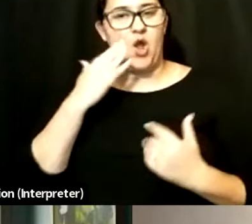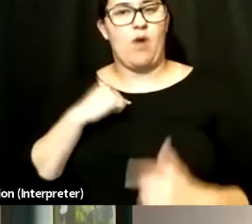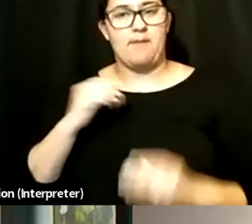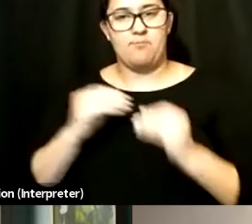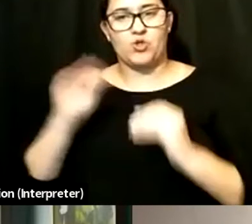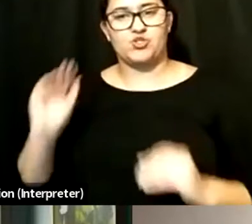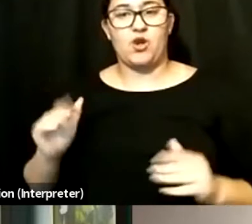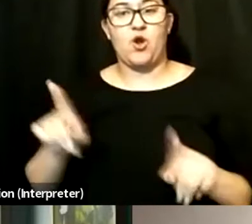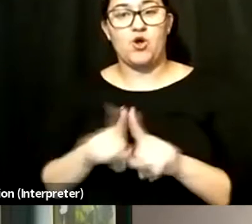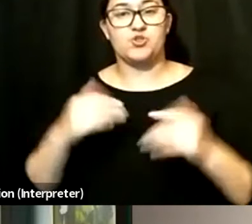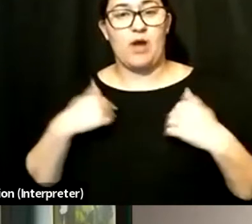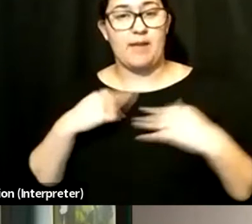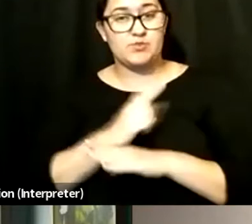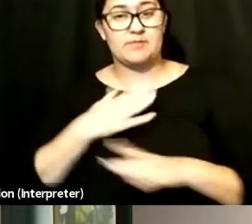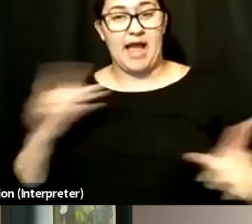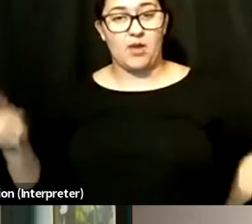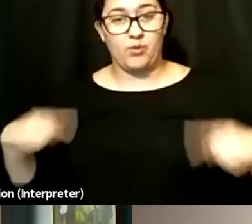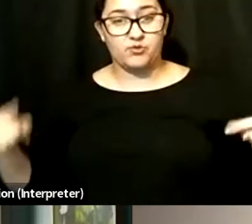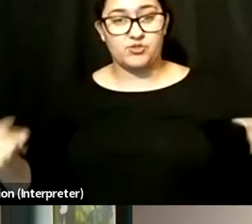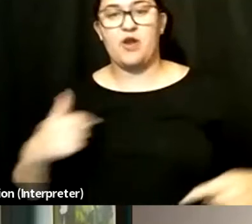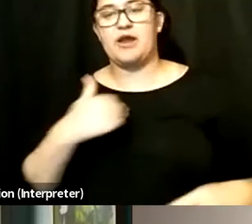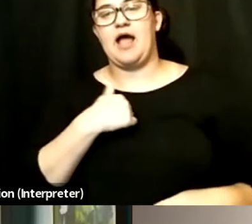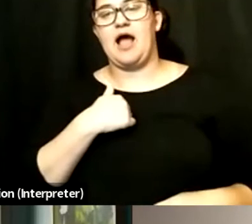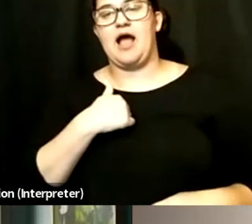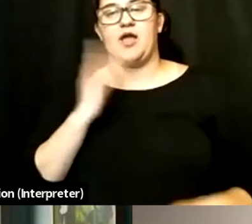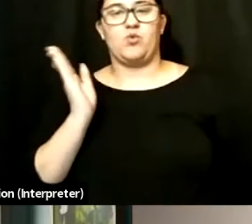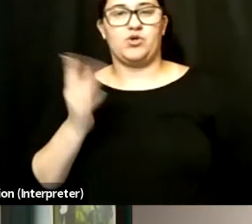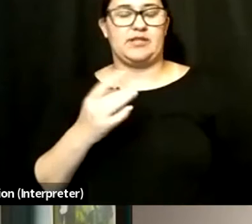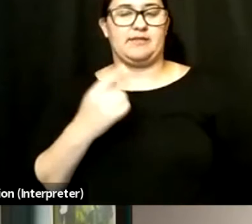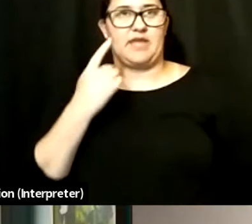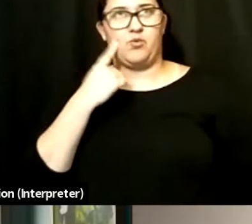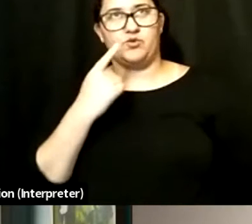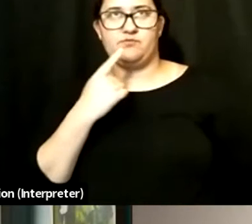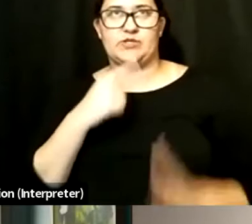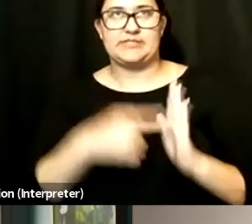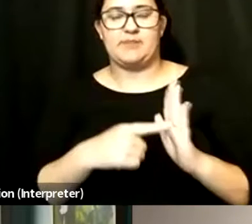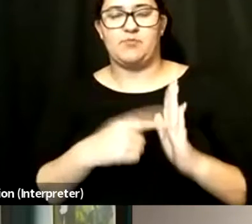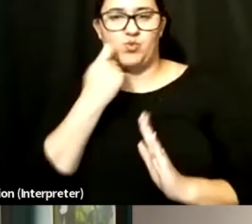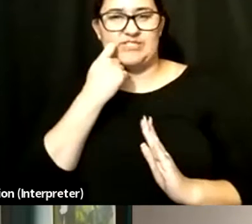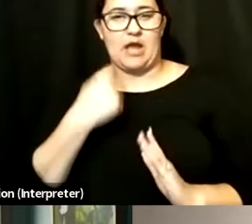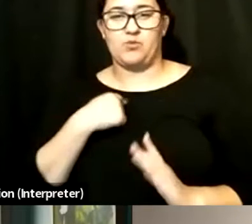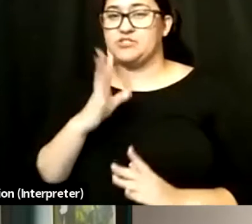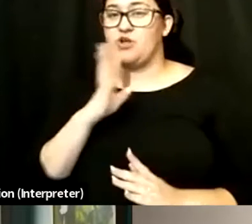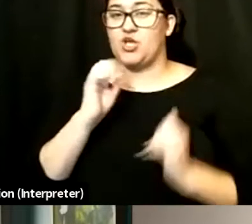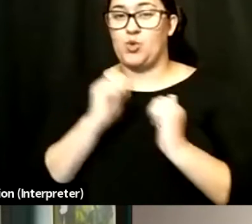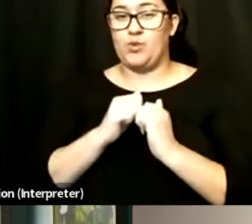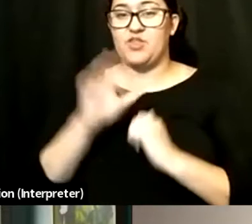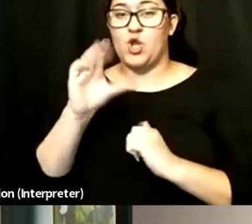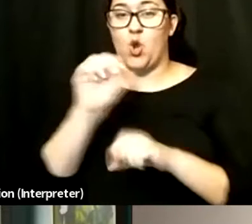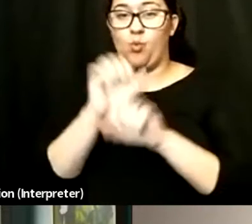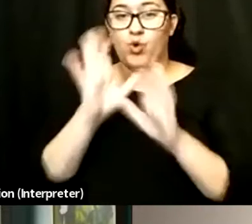wheelchair. And I would say just recently, you know, was talking to a colleague of